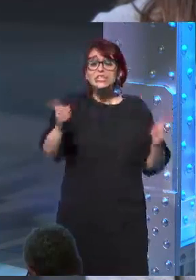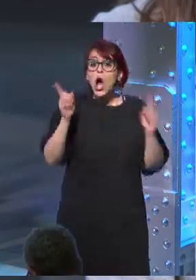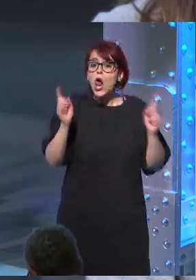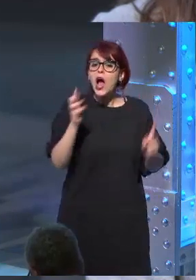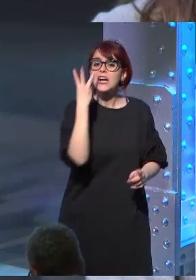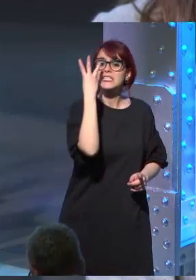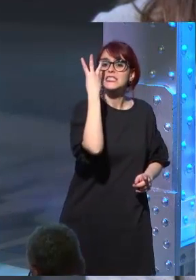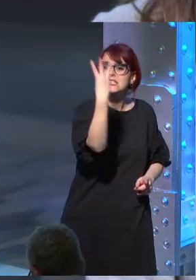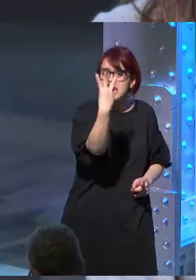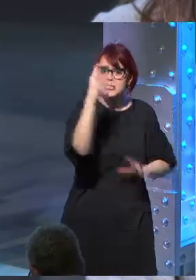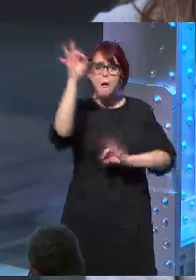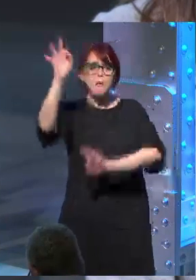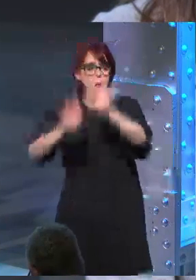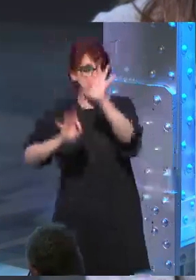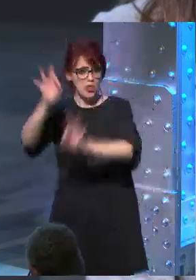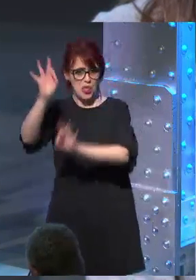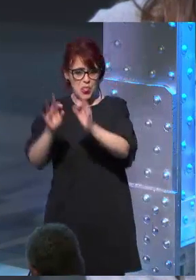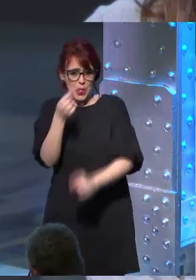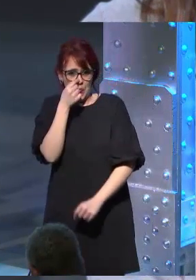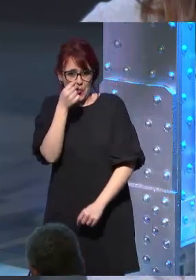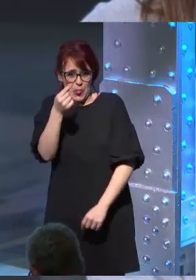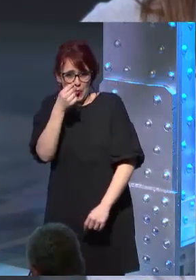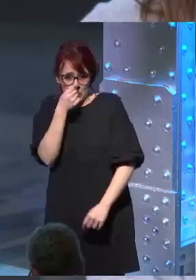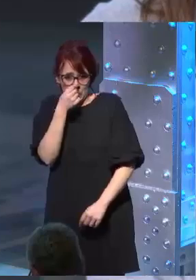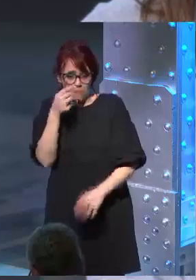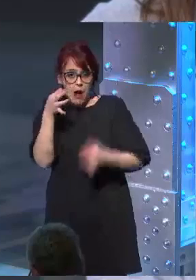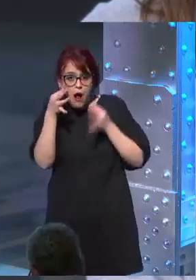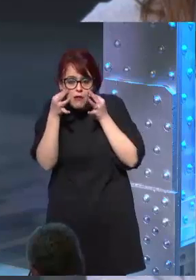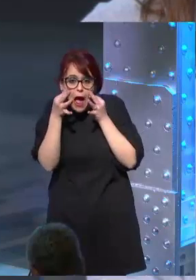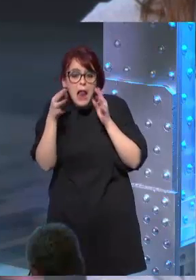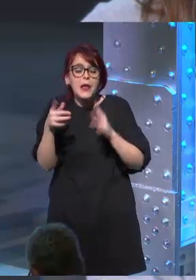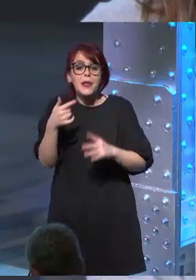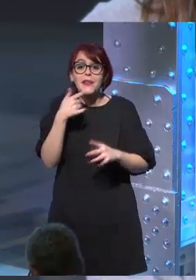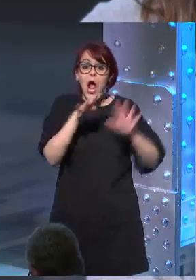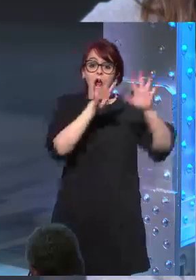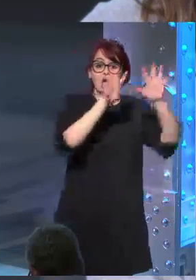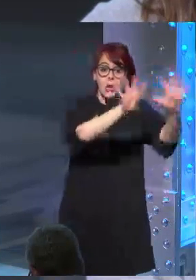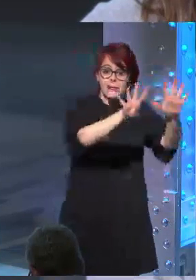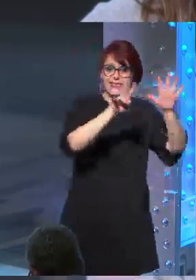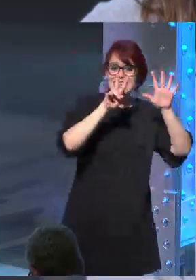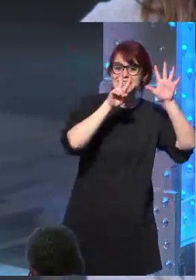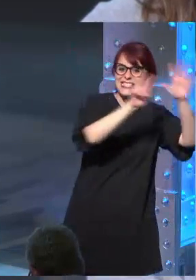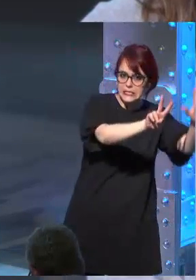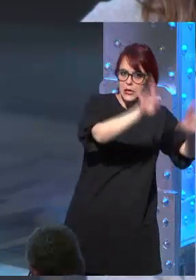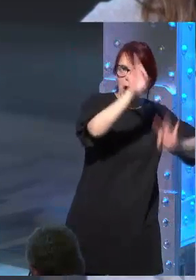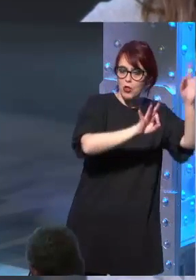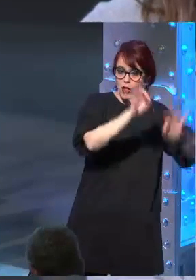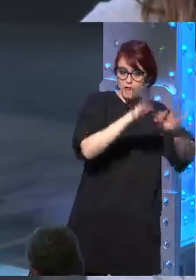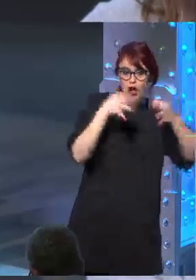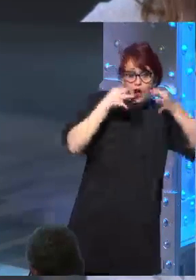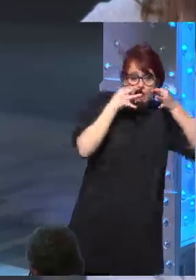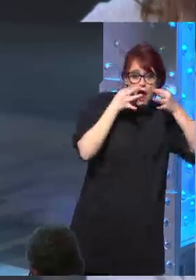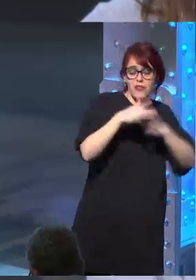around 3% of all crimes committed in Spain. So when we talk about internet not